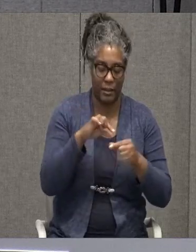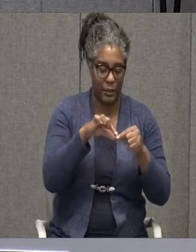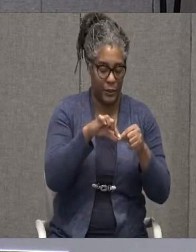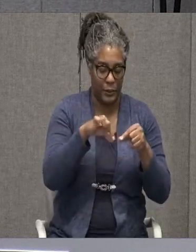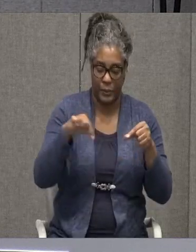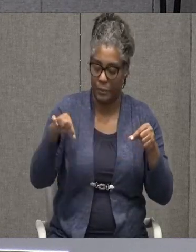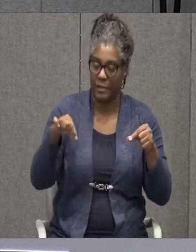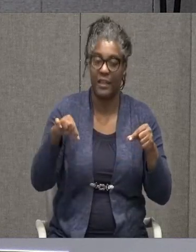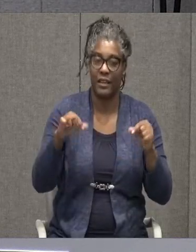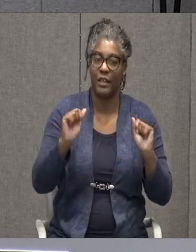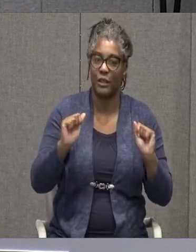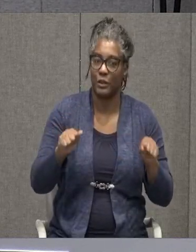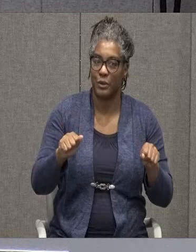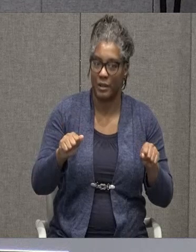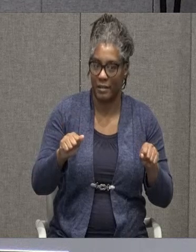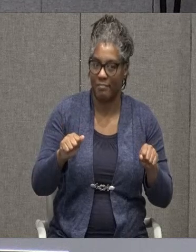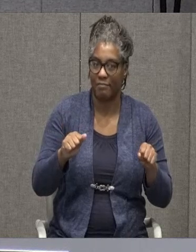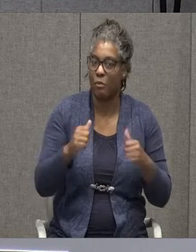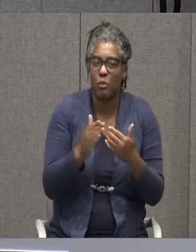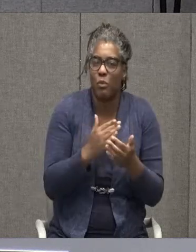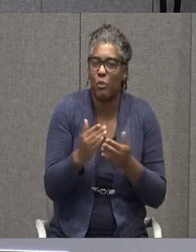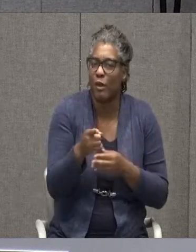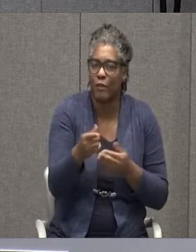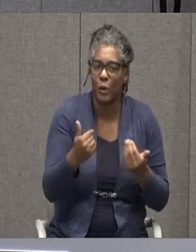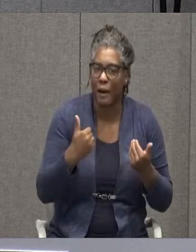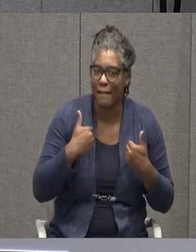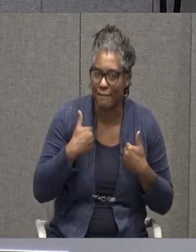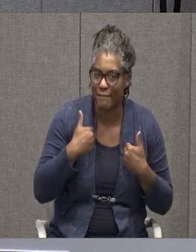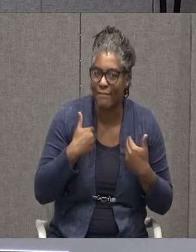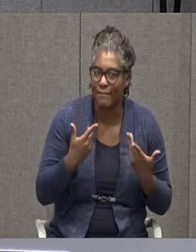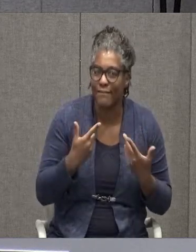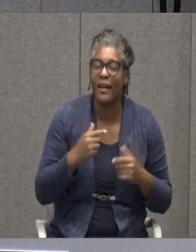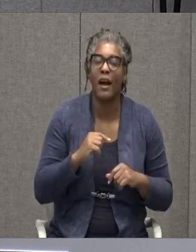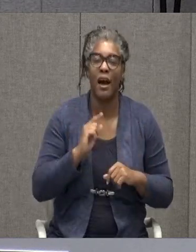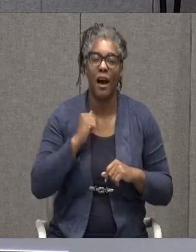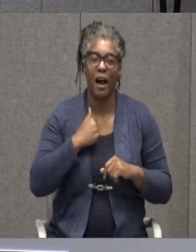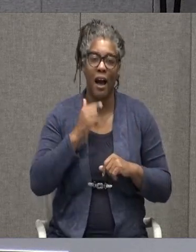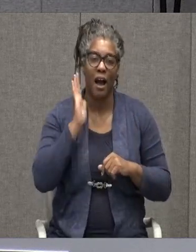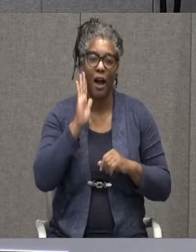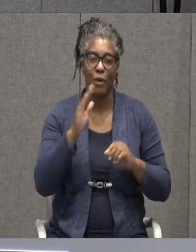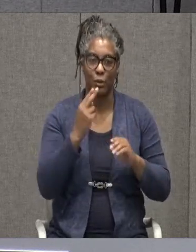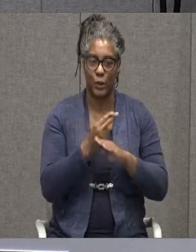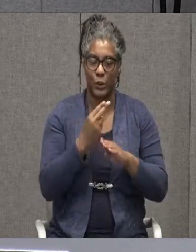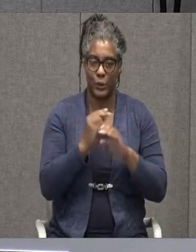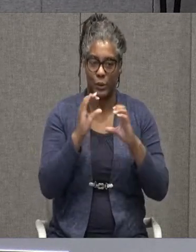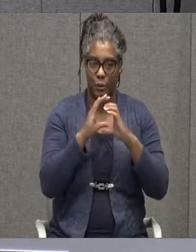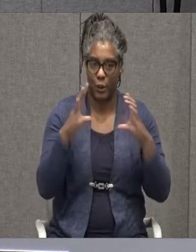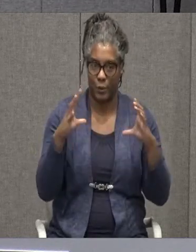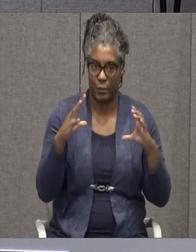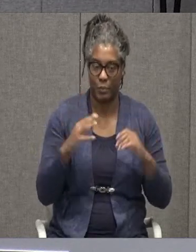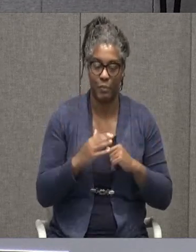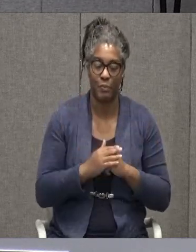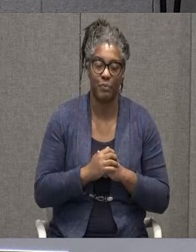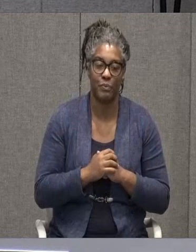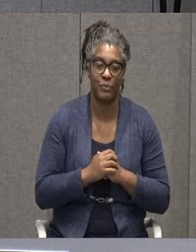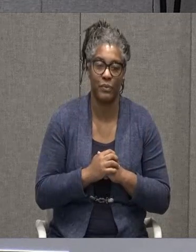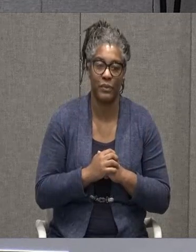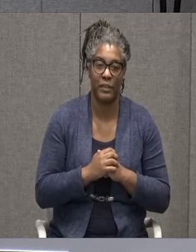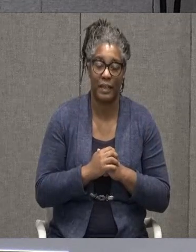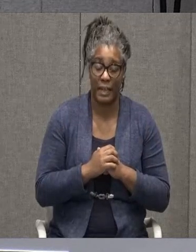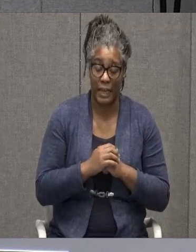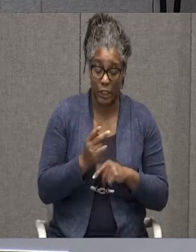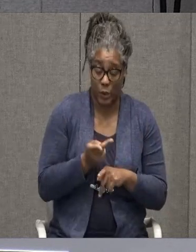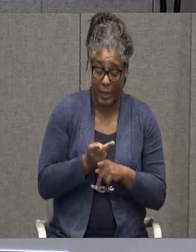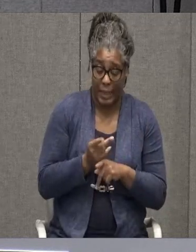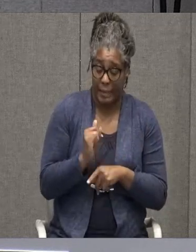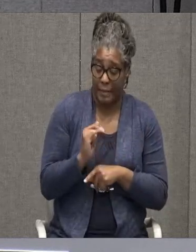So you use what you have at the house. I'm going to use a balloon today. So in this game, Keep It Up, we're going